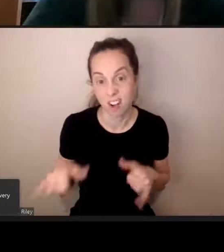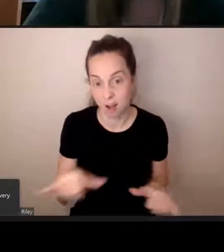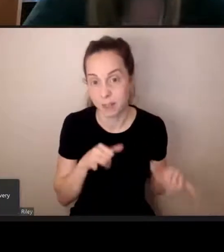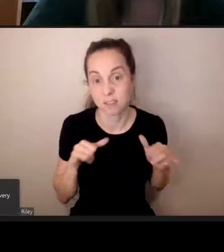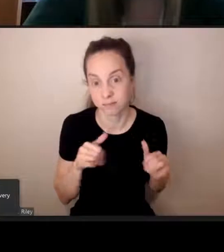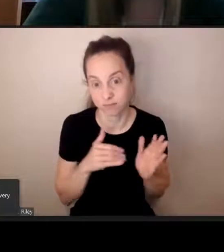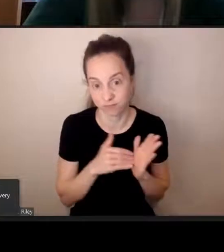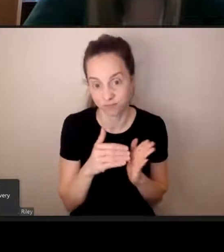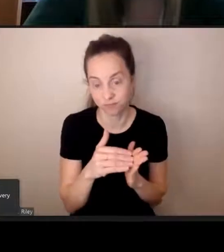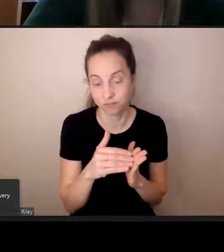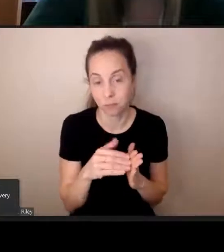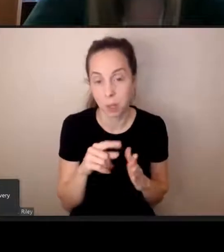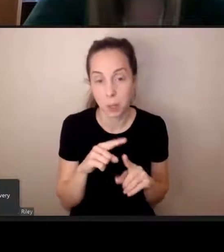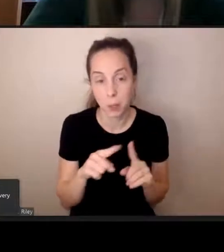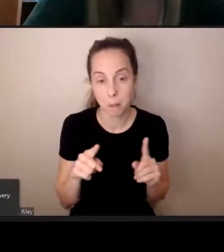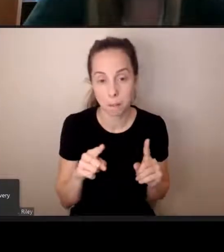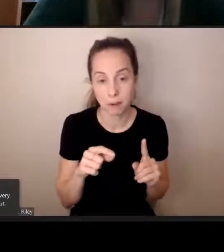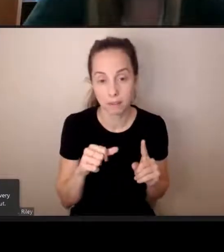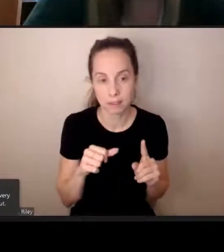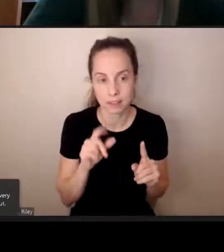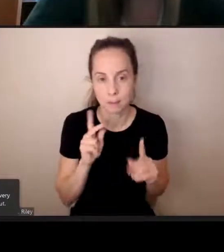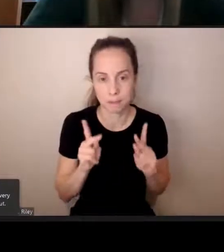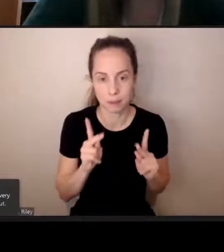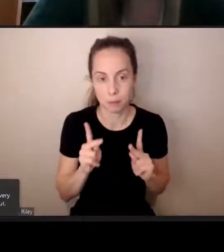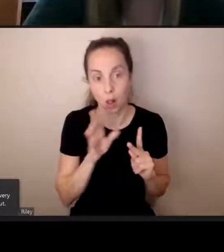not always talked about